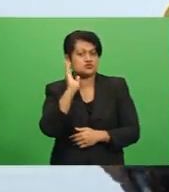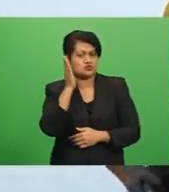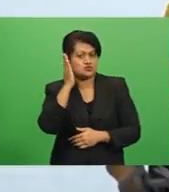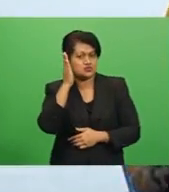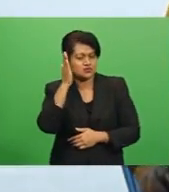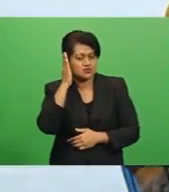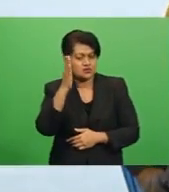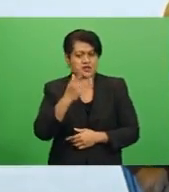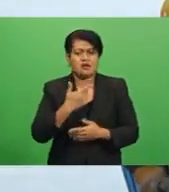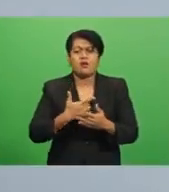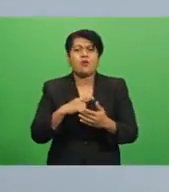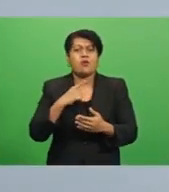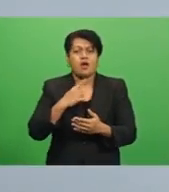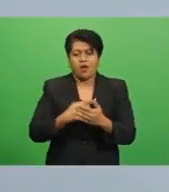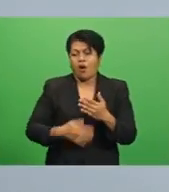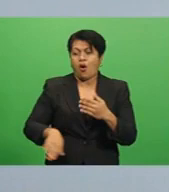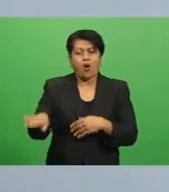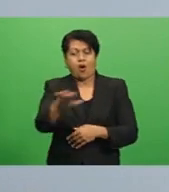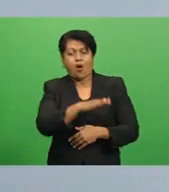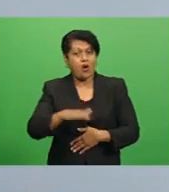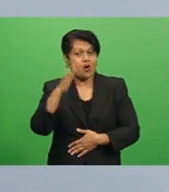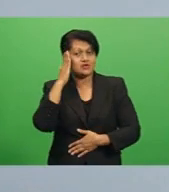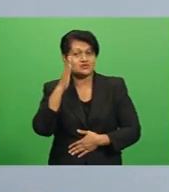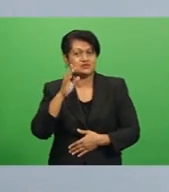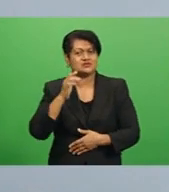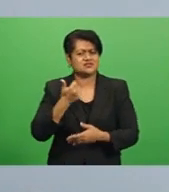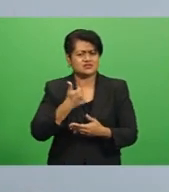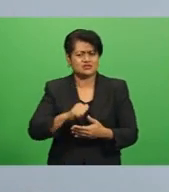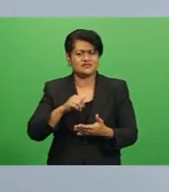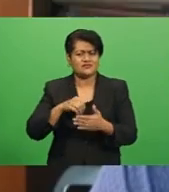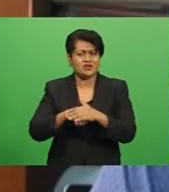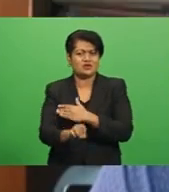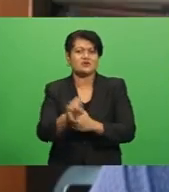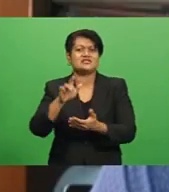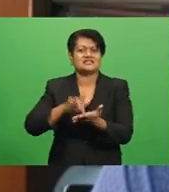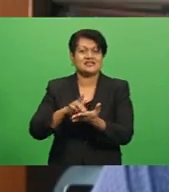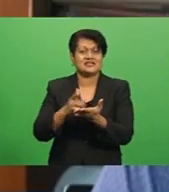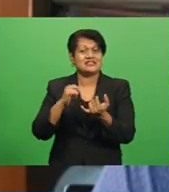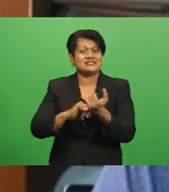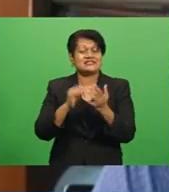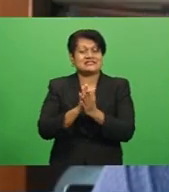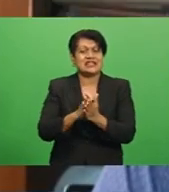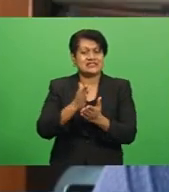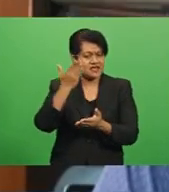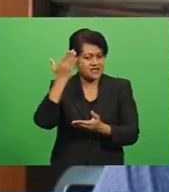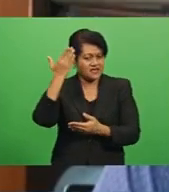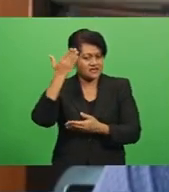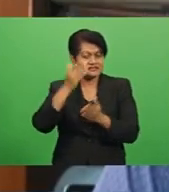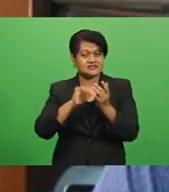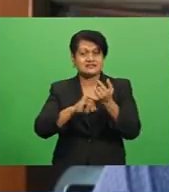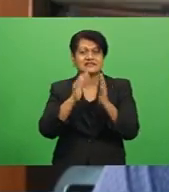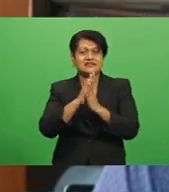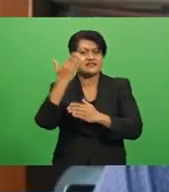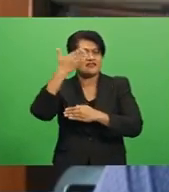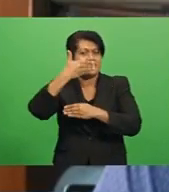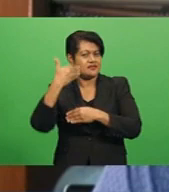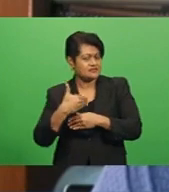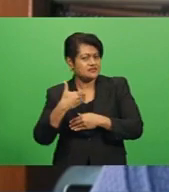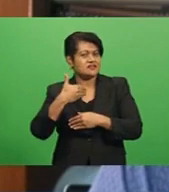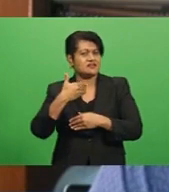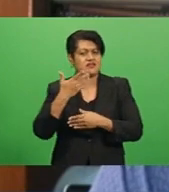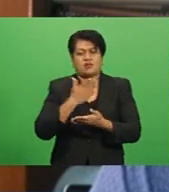as evacuation centers were cleared late Sunday evening. We are doing fast fix on these